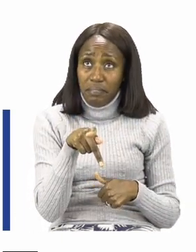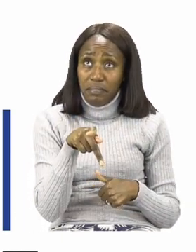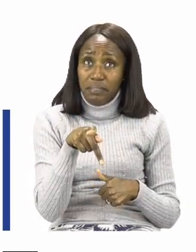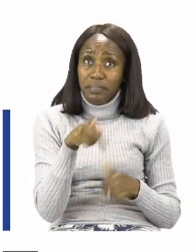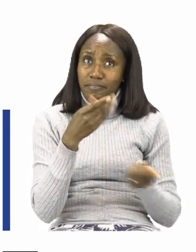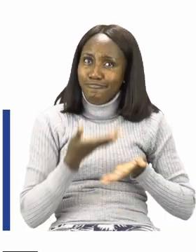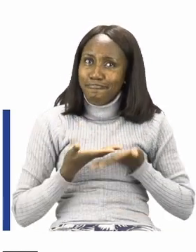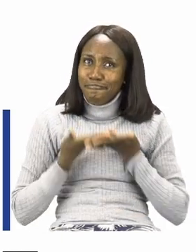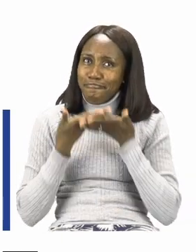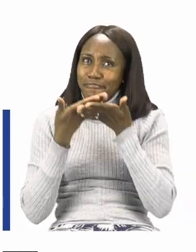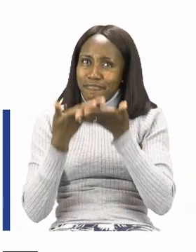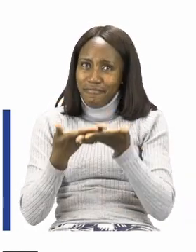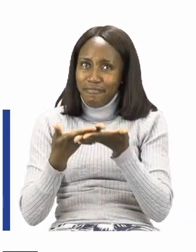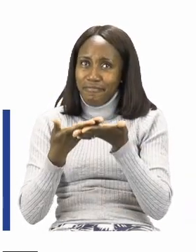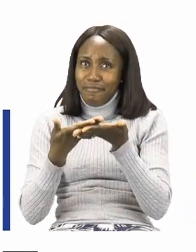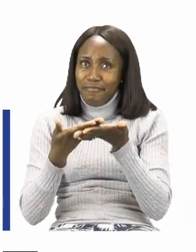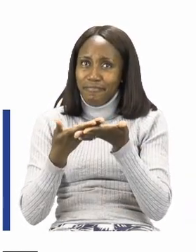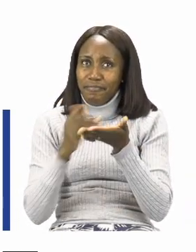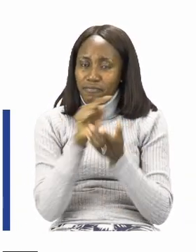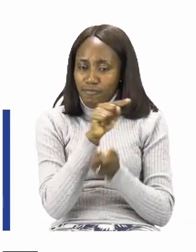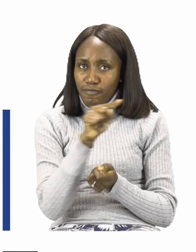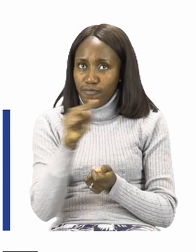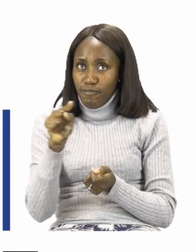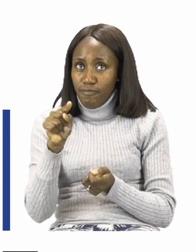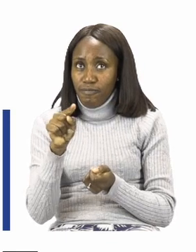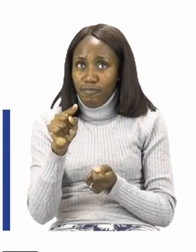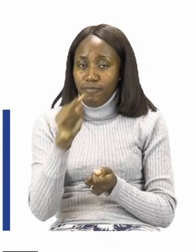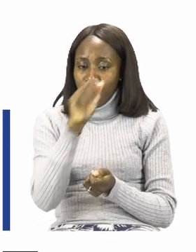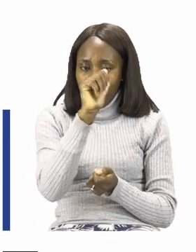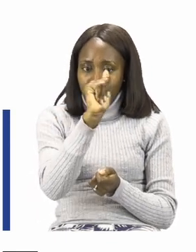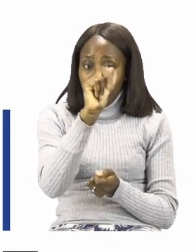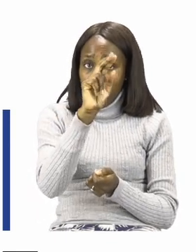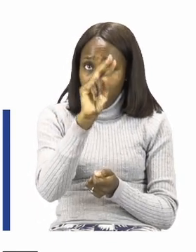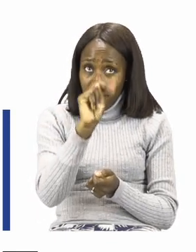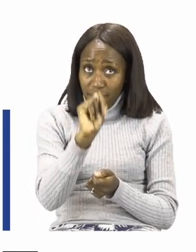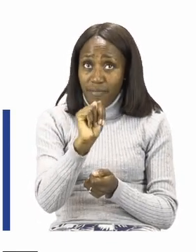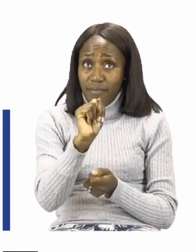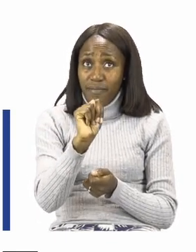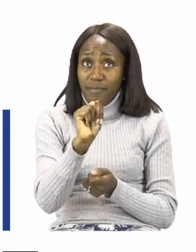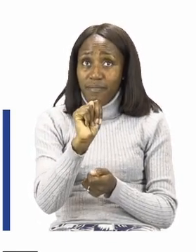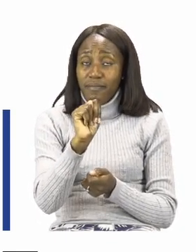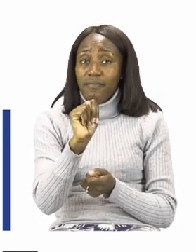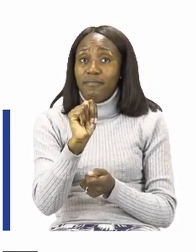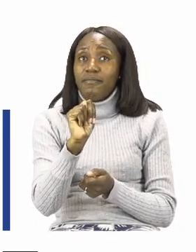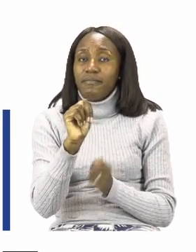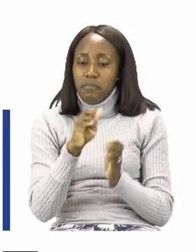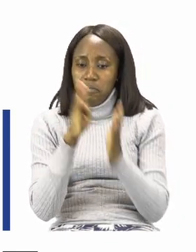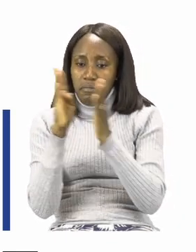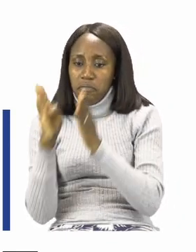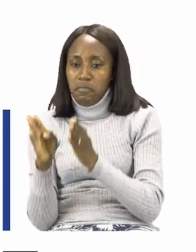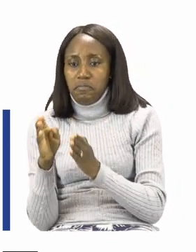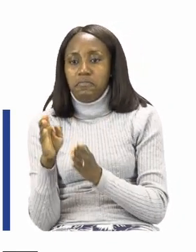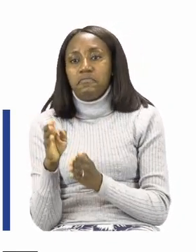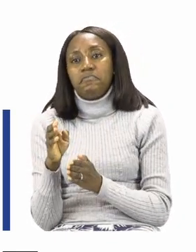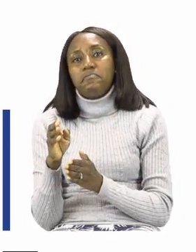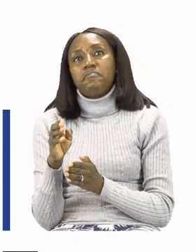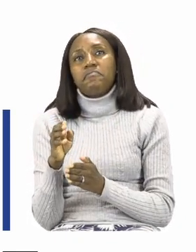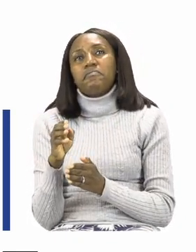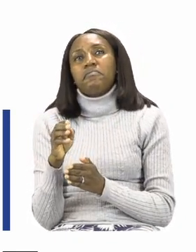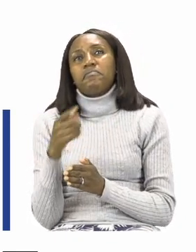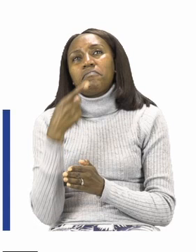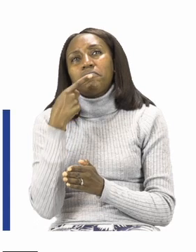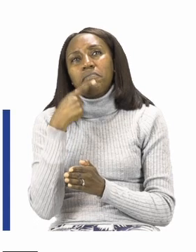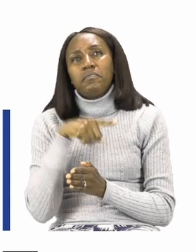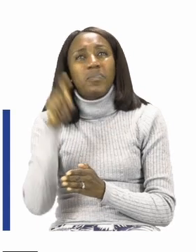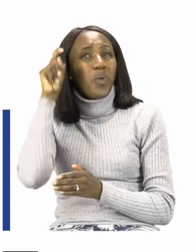completed. The sentence reads as follows. It says, Paul helped an old man in